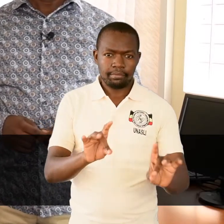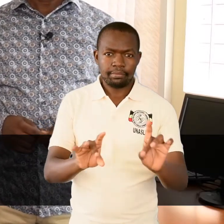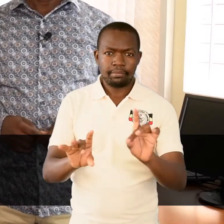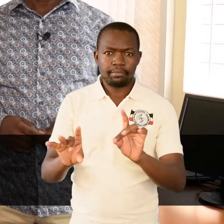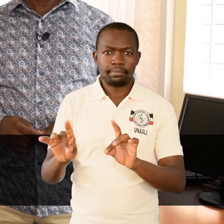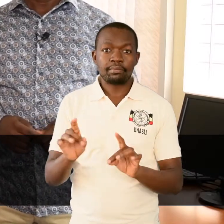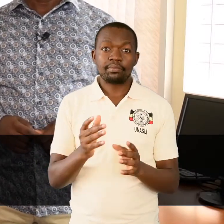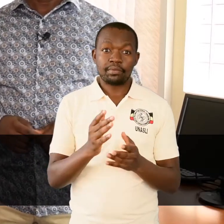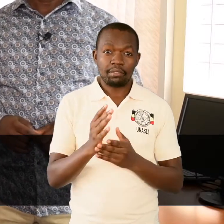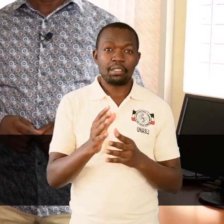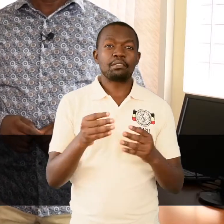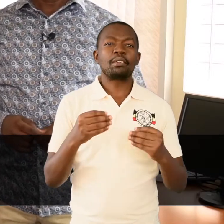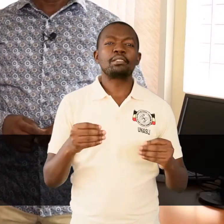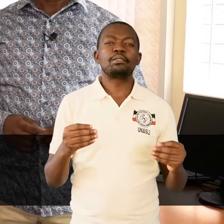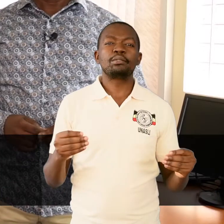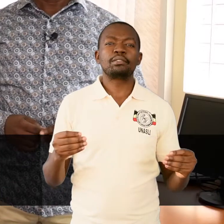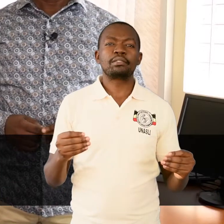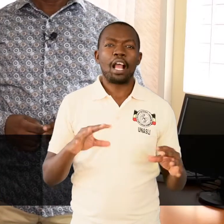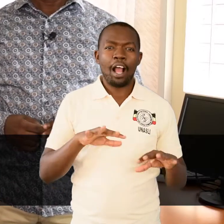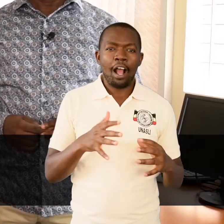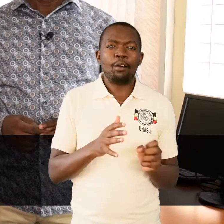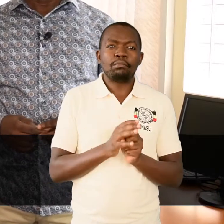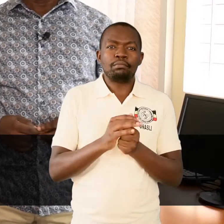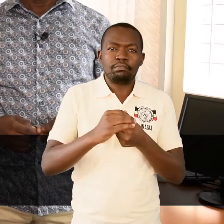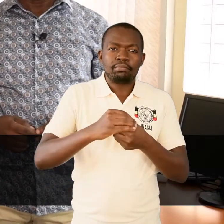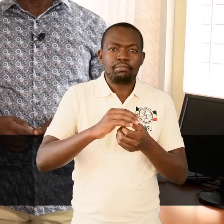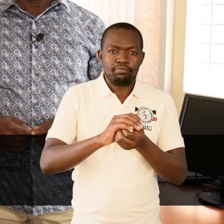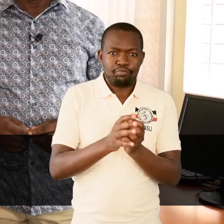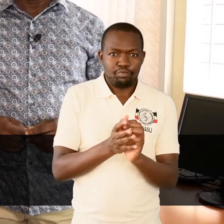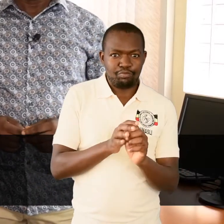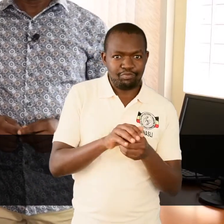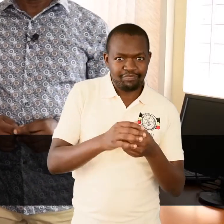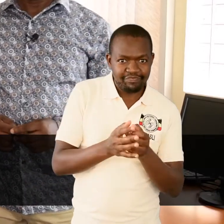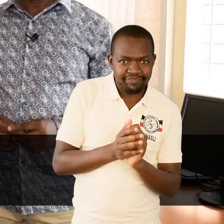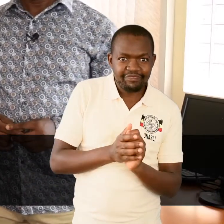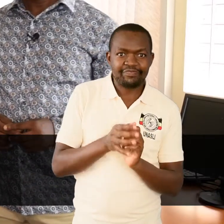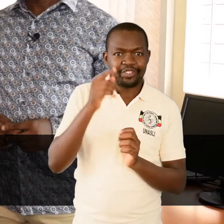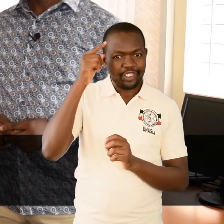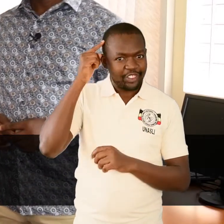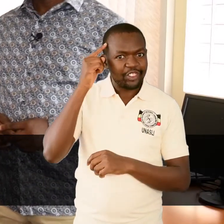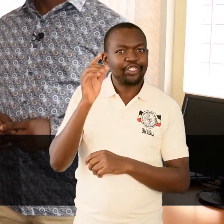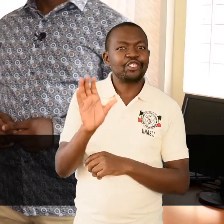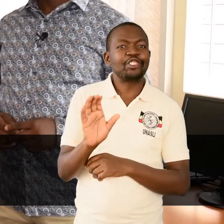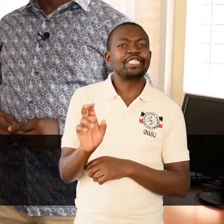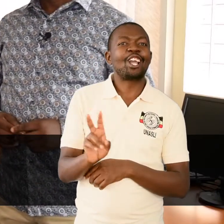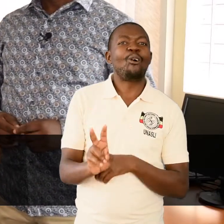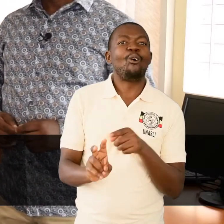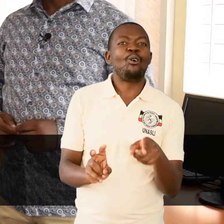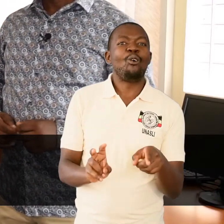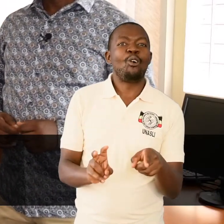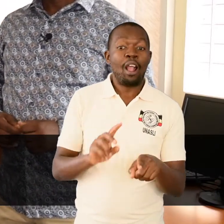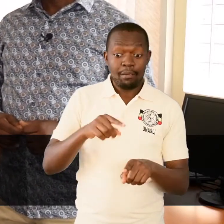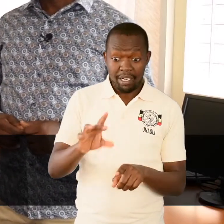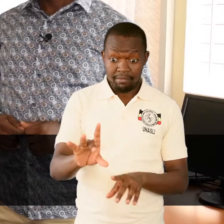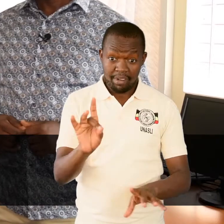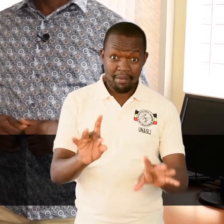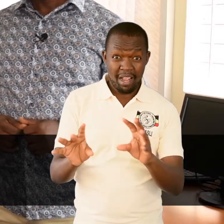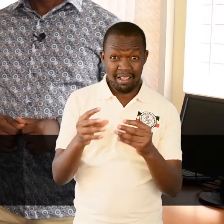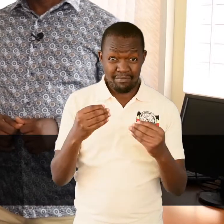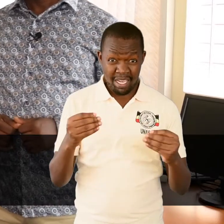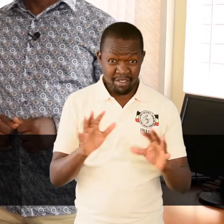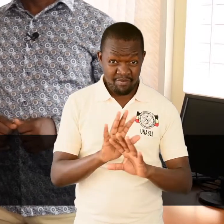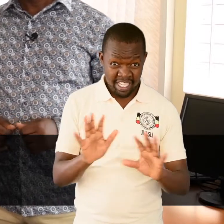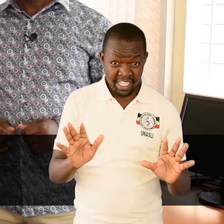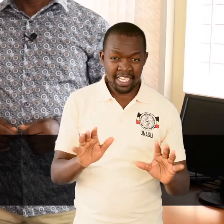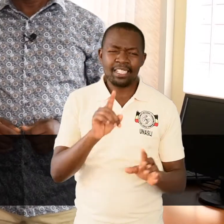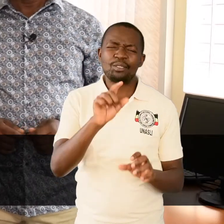for making charcoal briquettes. And after identifying the right materials, you'll be able